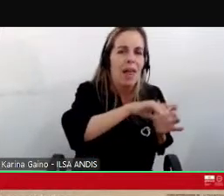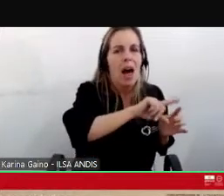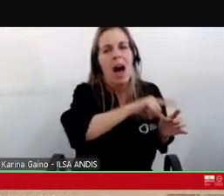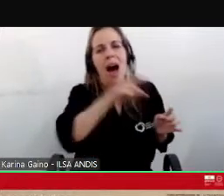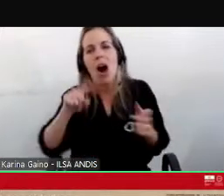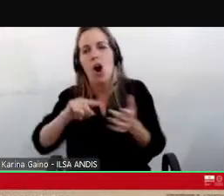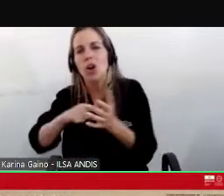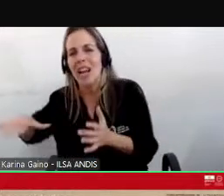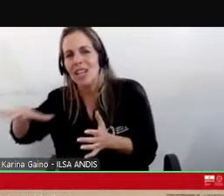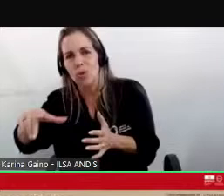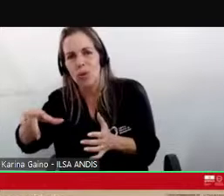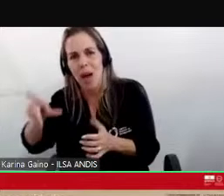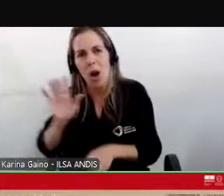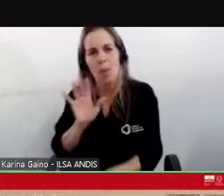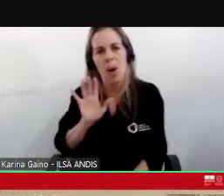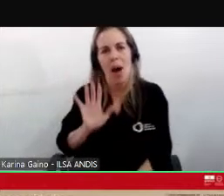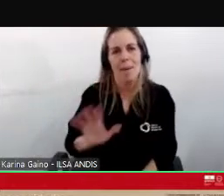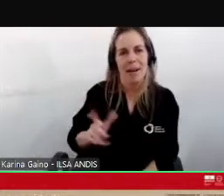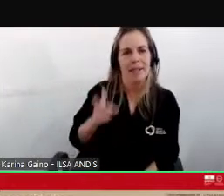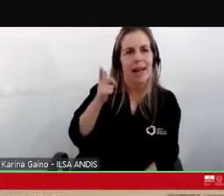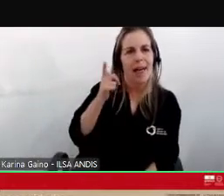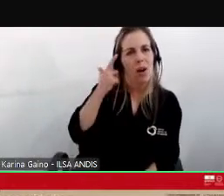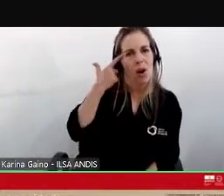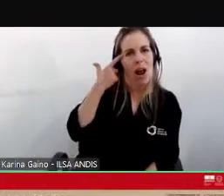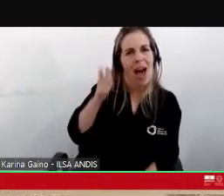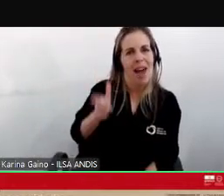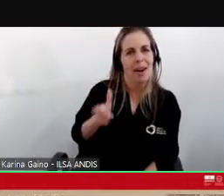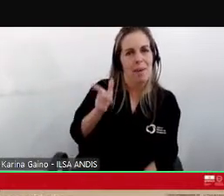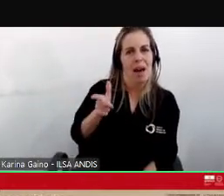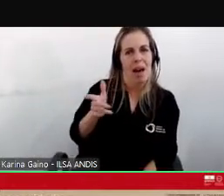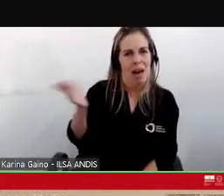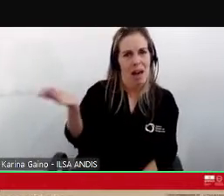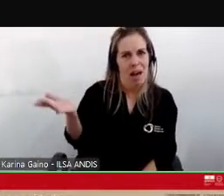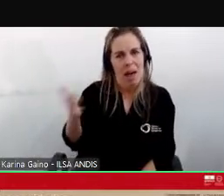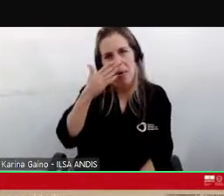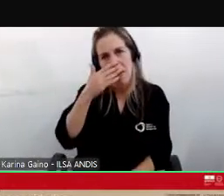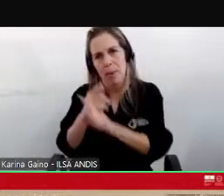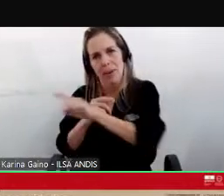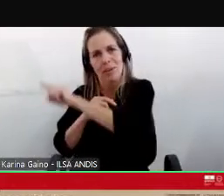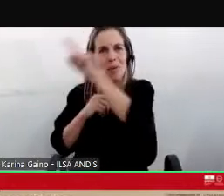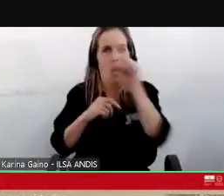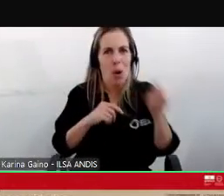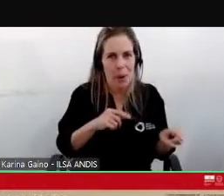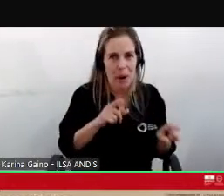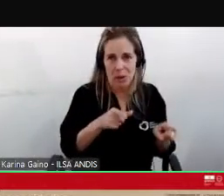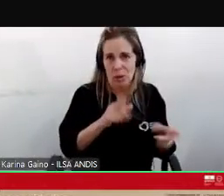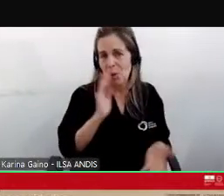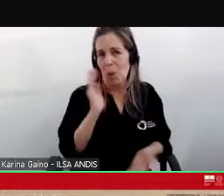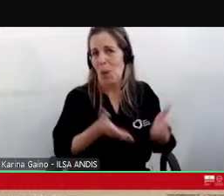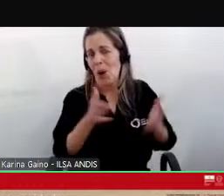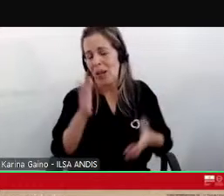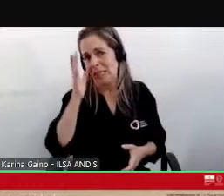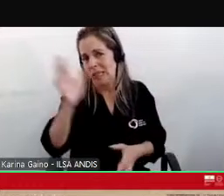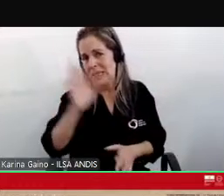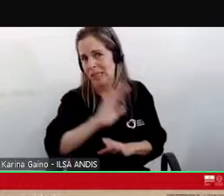them back. So that's an extreme case of, again, violence and physical isolation or restriction of workers'